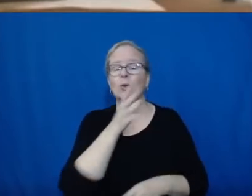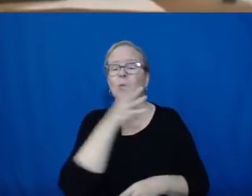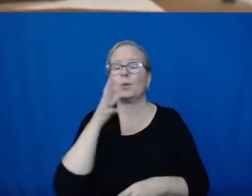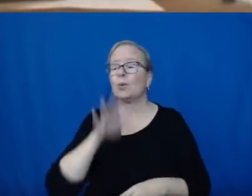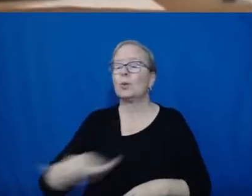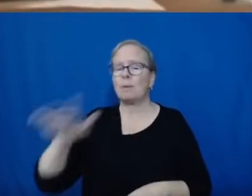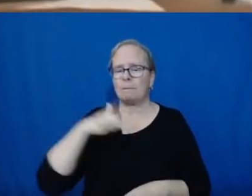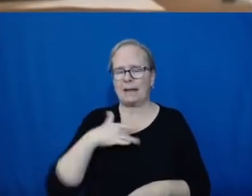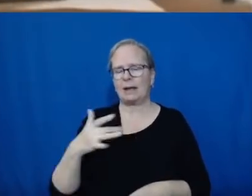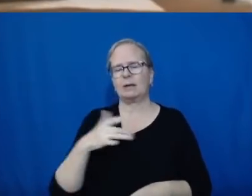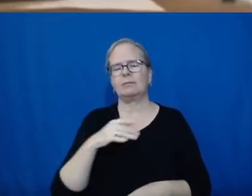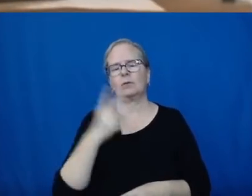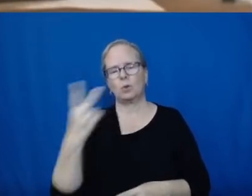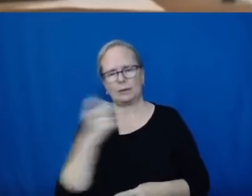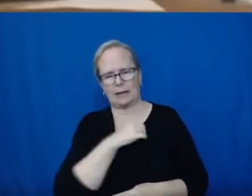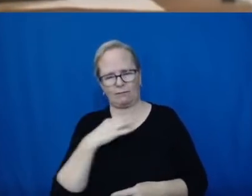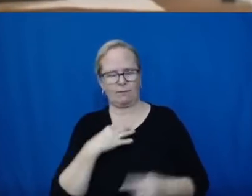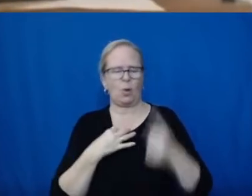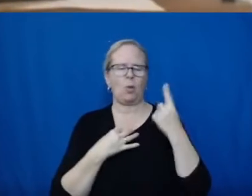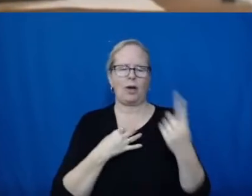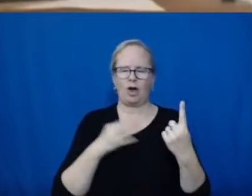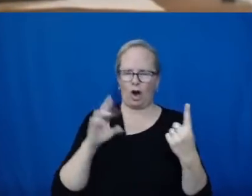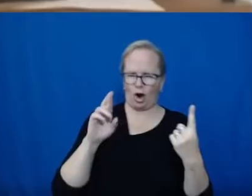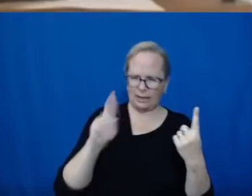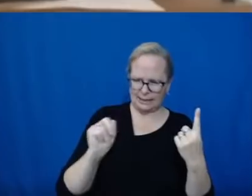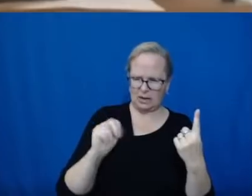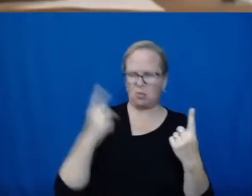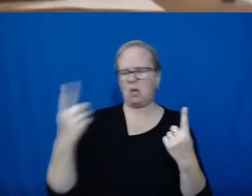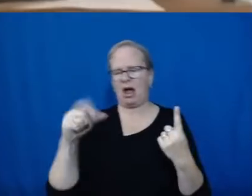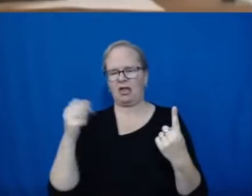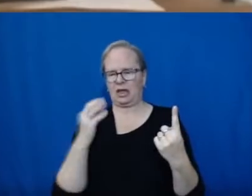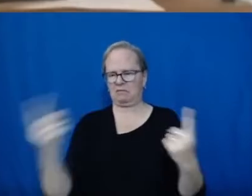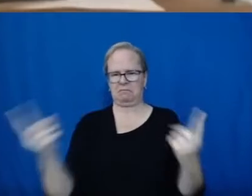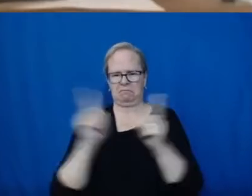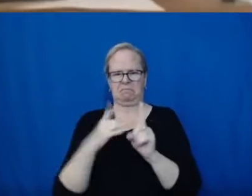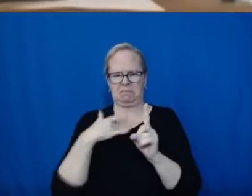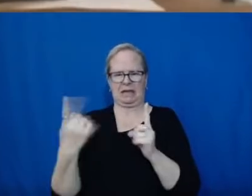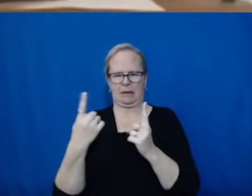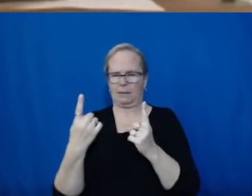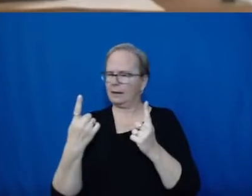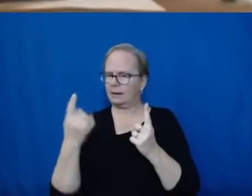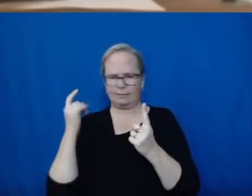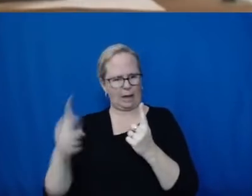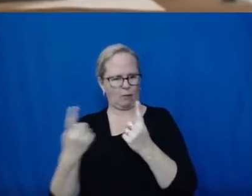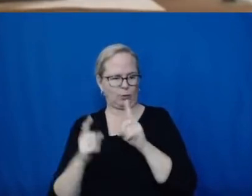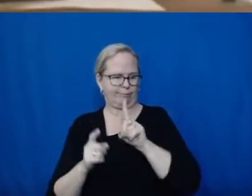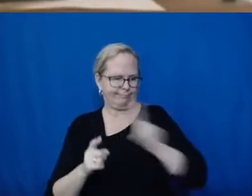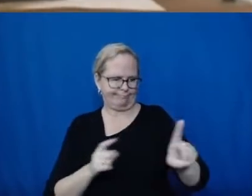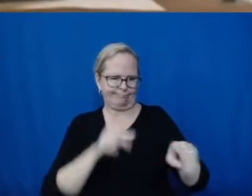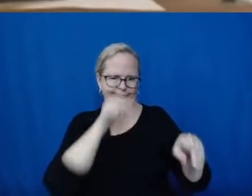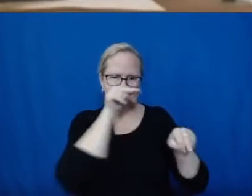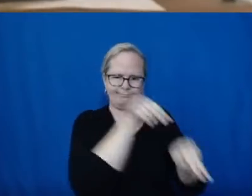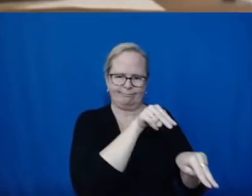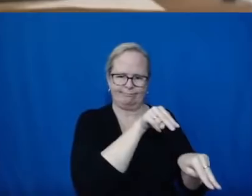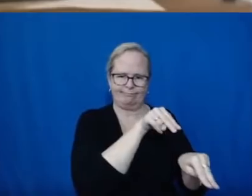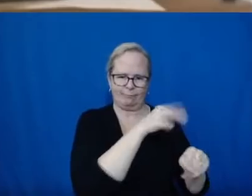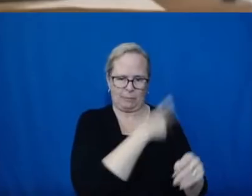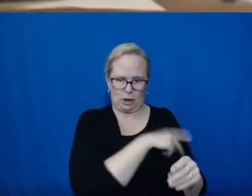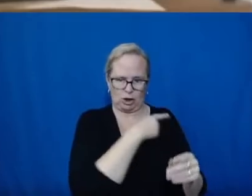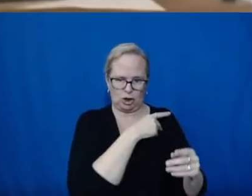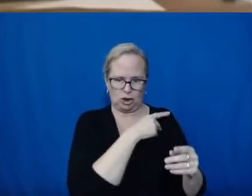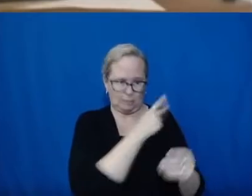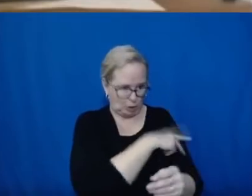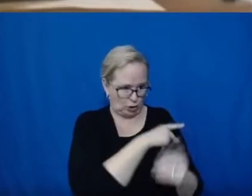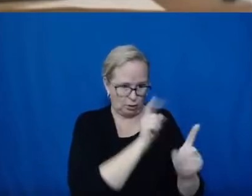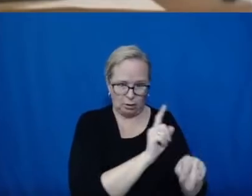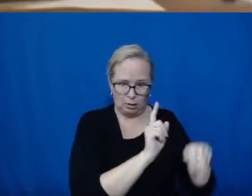to care for a patient for 5 to 6 hours can affect patient care for everyone else. Not to mention the extra stress of your already burned out